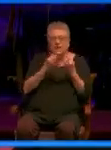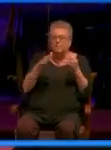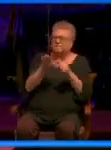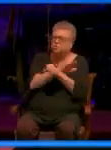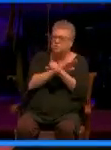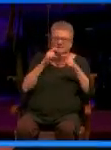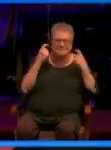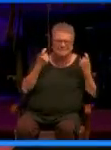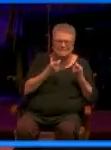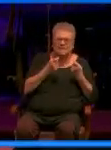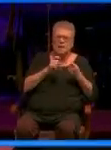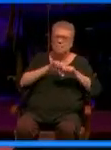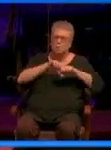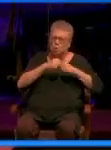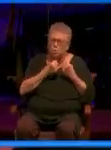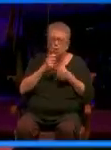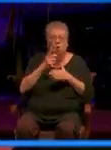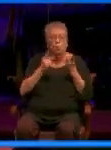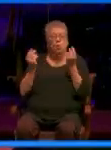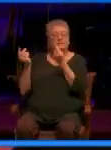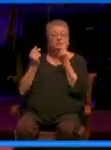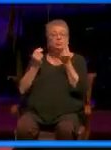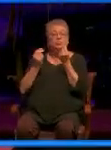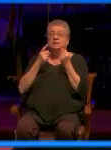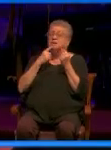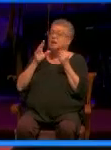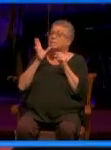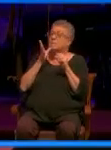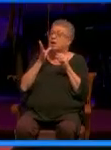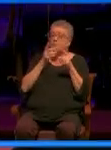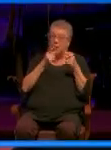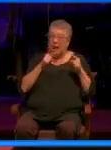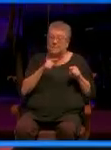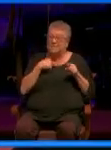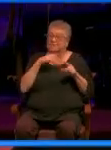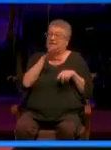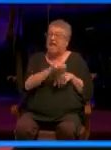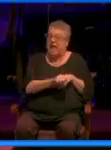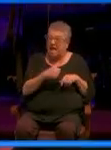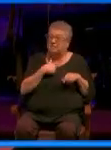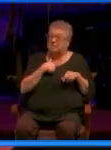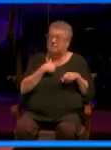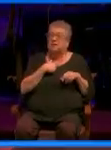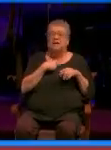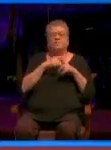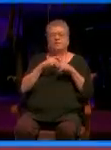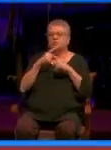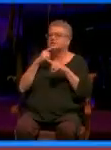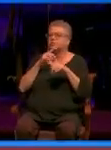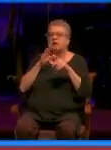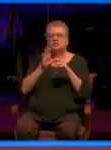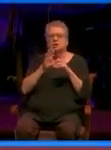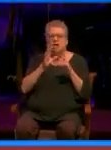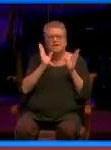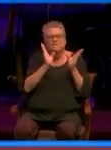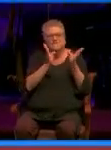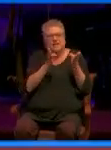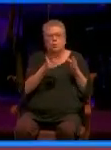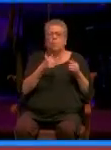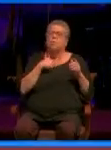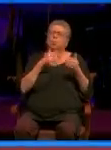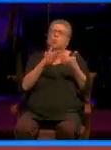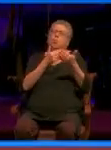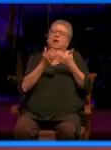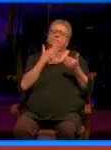and brokenness. And so what does he do? He says, Mom, what happens if I get caught? And she tries to persuade him by saying, well, I'll take